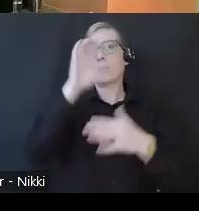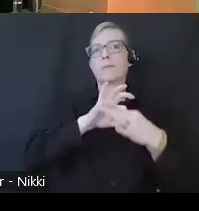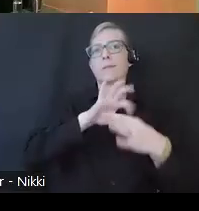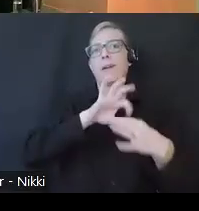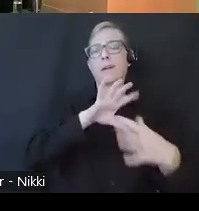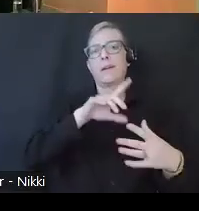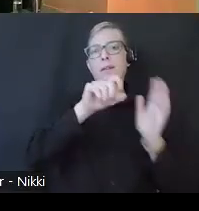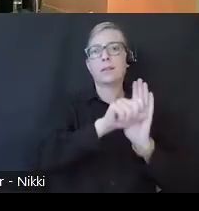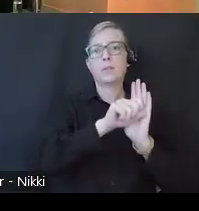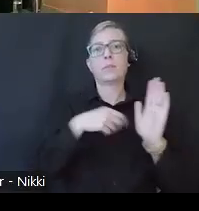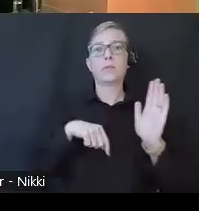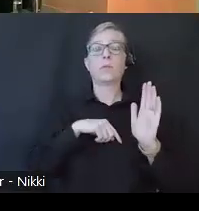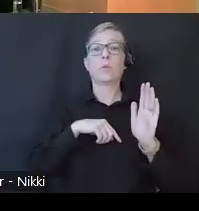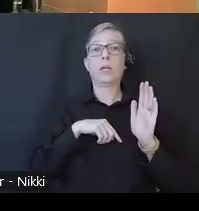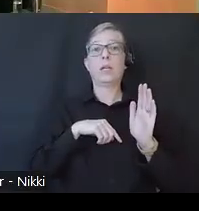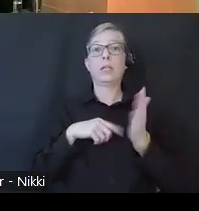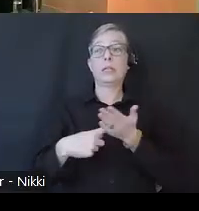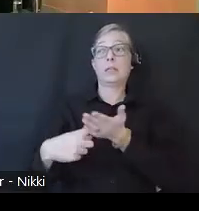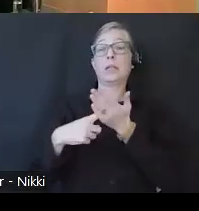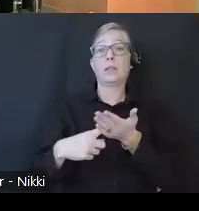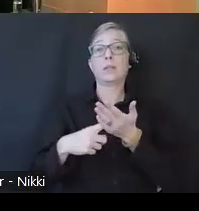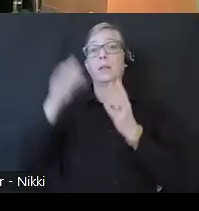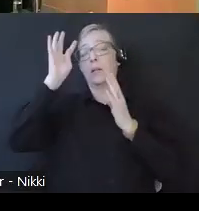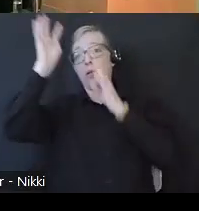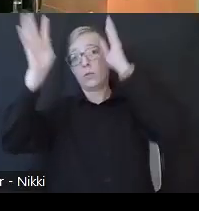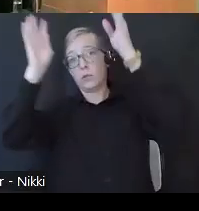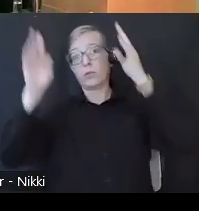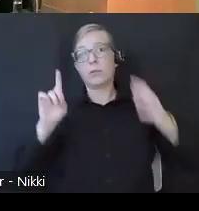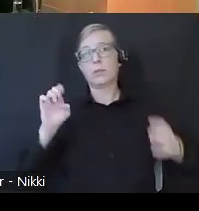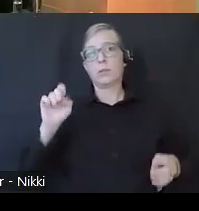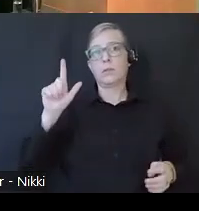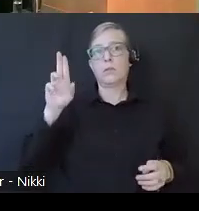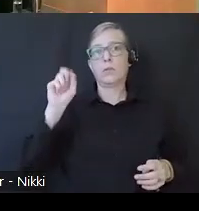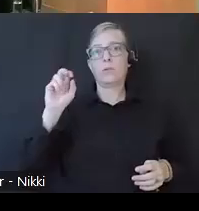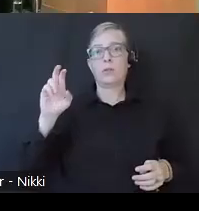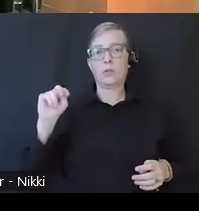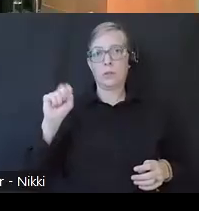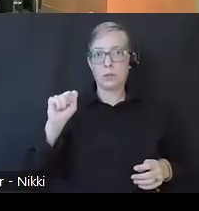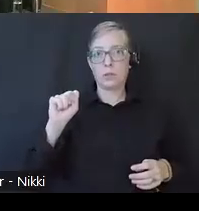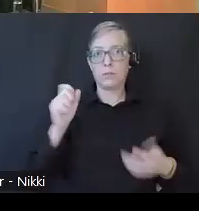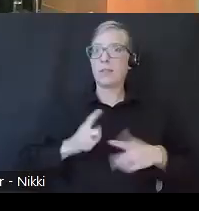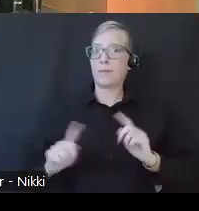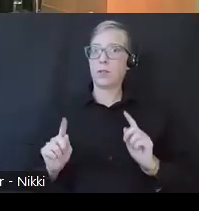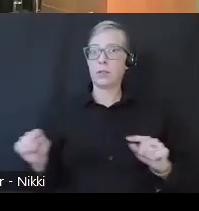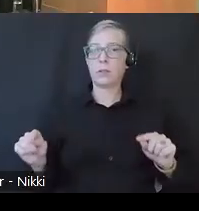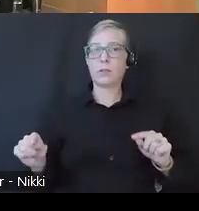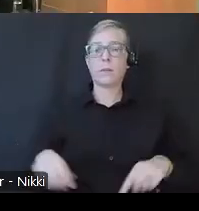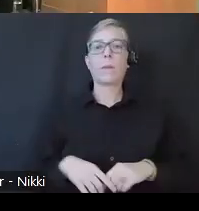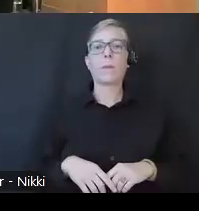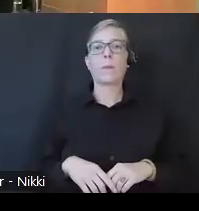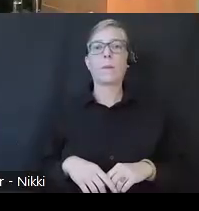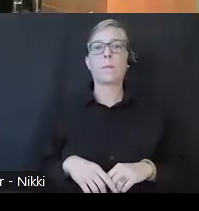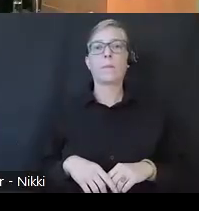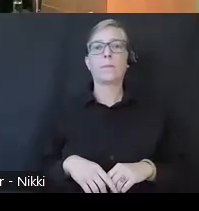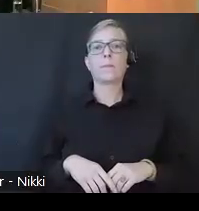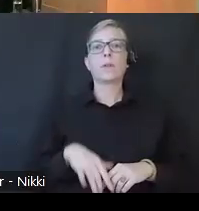the definition of hallucinations and delusions. Thought insertion is considered a delusion, right? I believe that thoughts are being inserted into